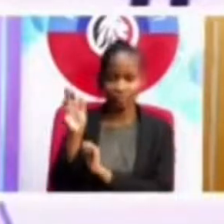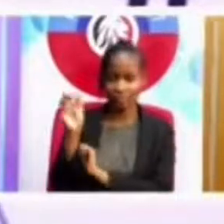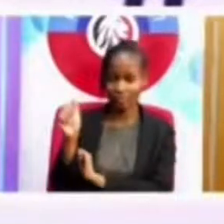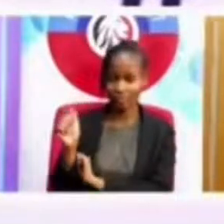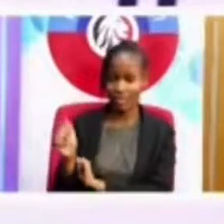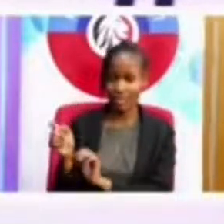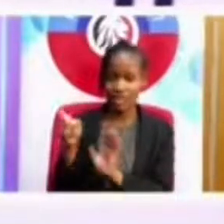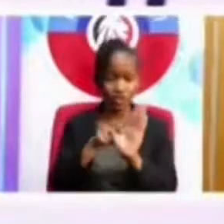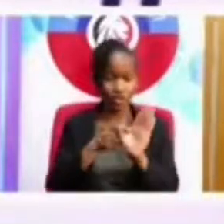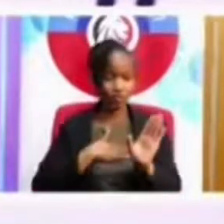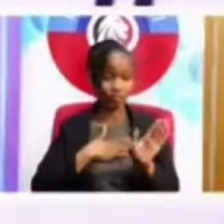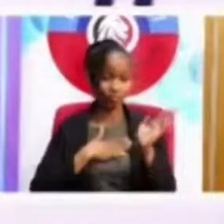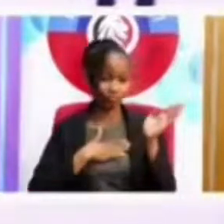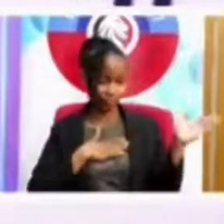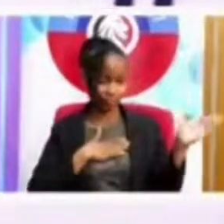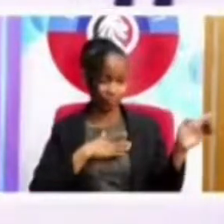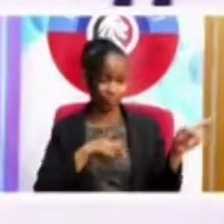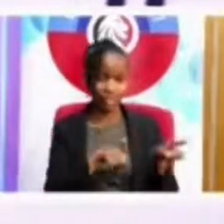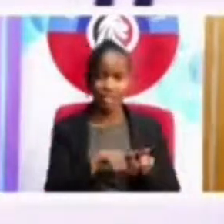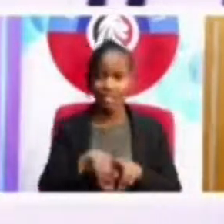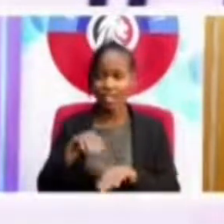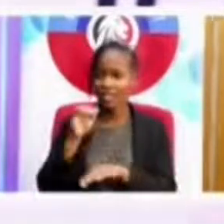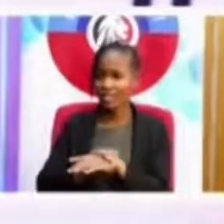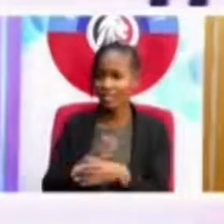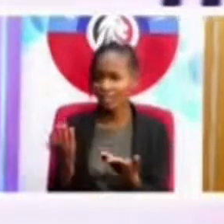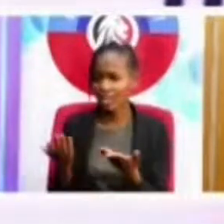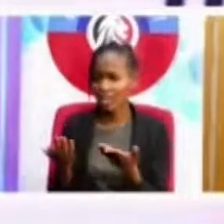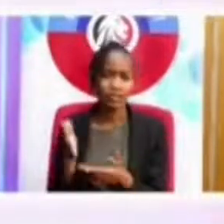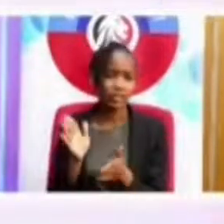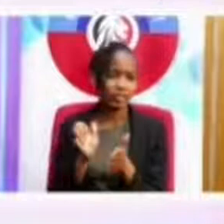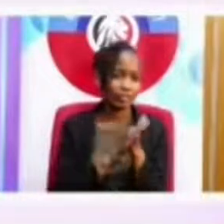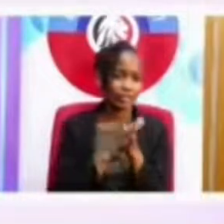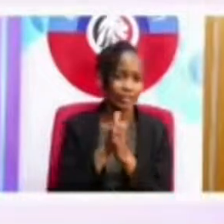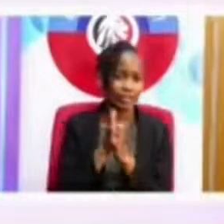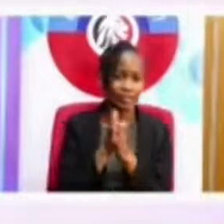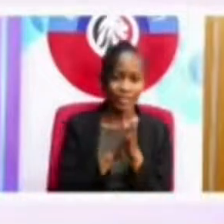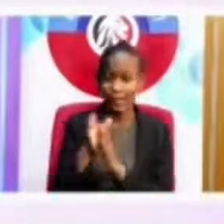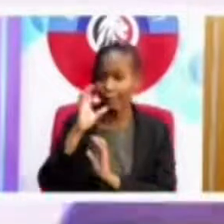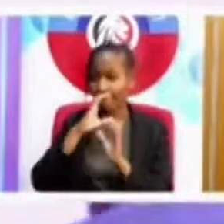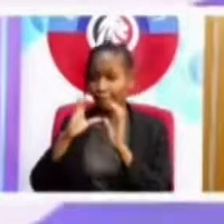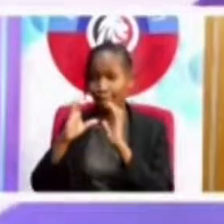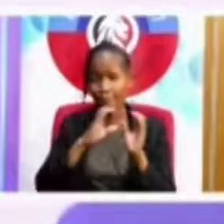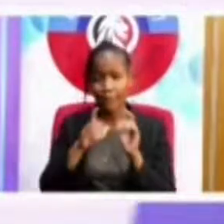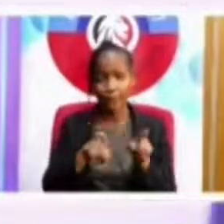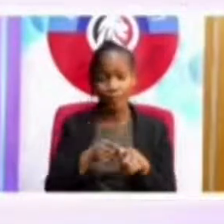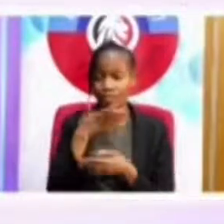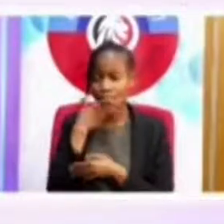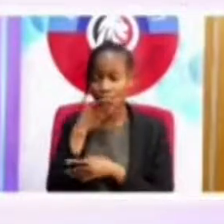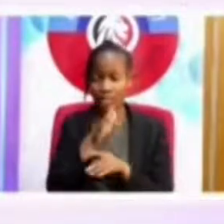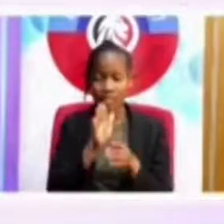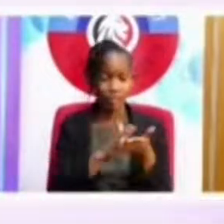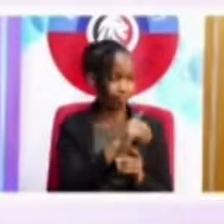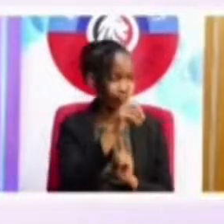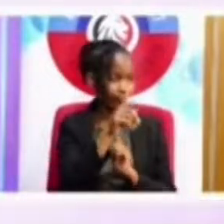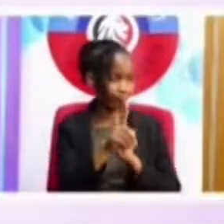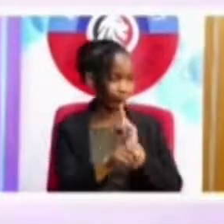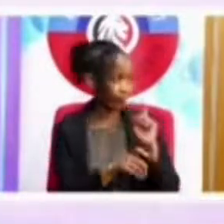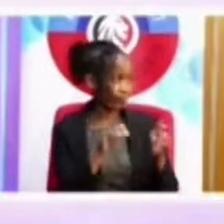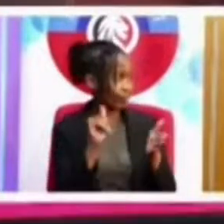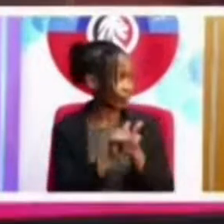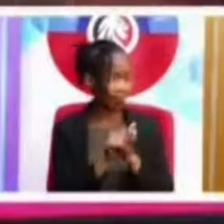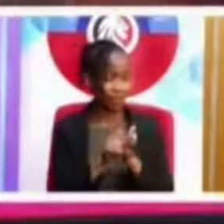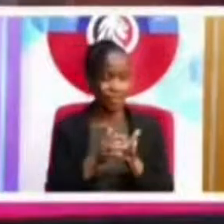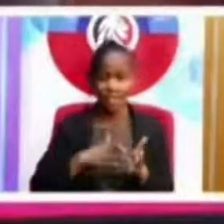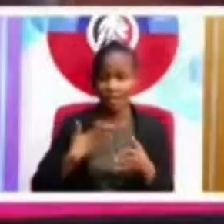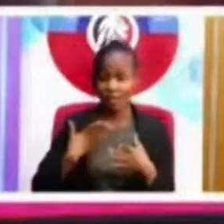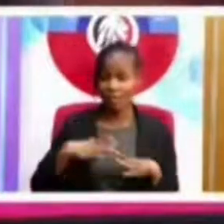here and let's get into some of these interesting conversations and answer some of the questions that our audience members